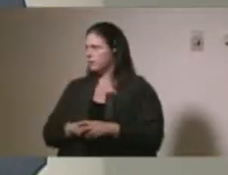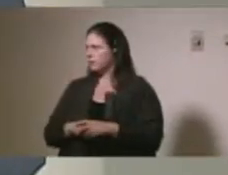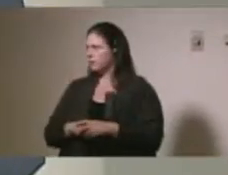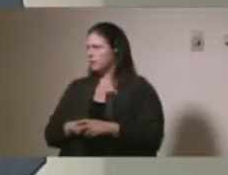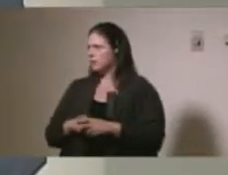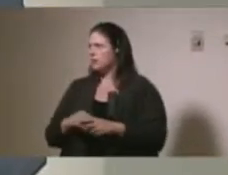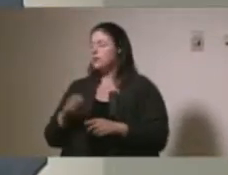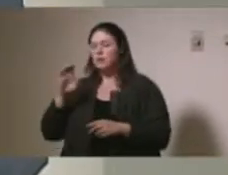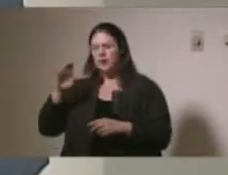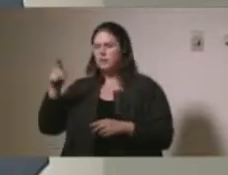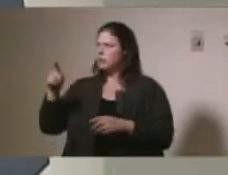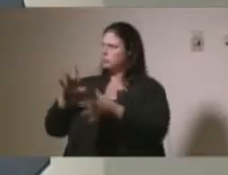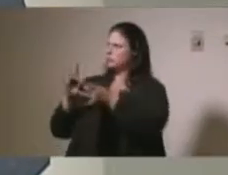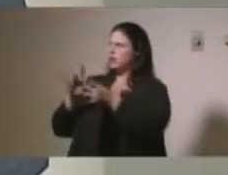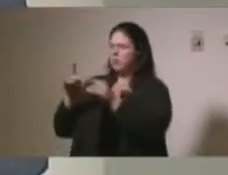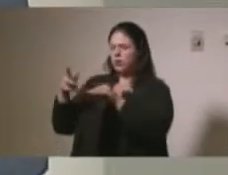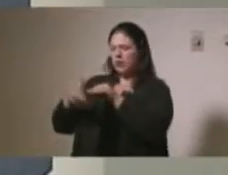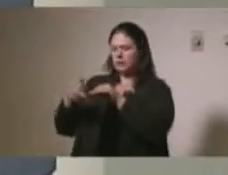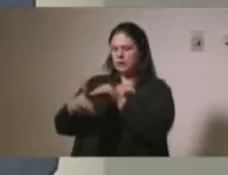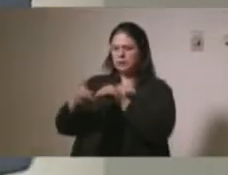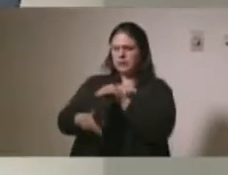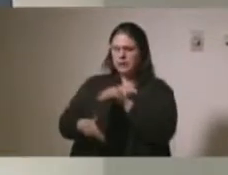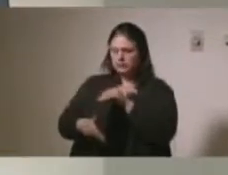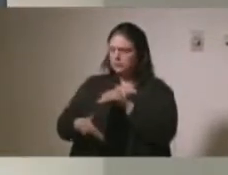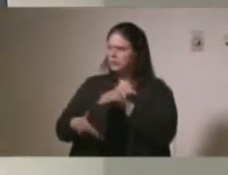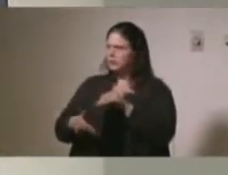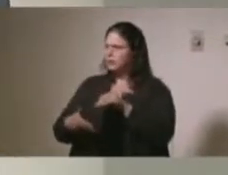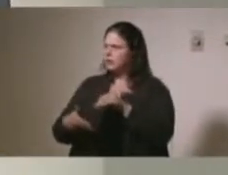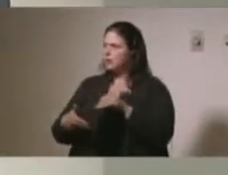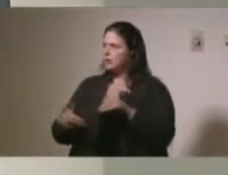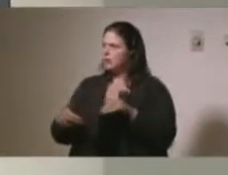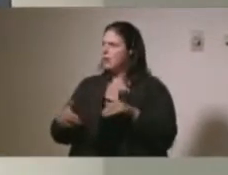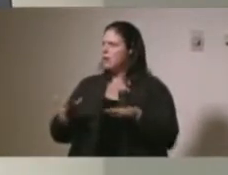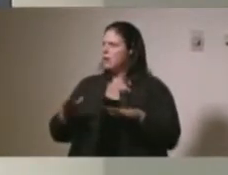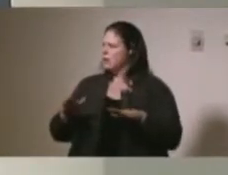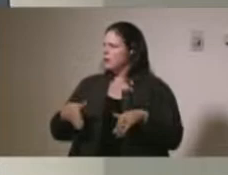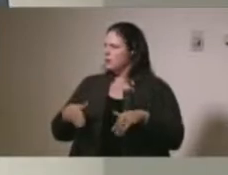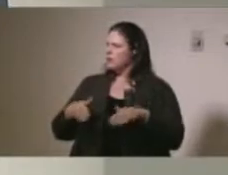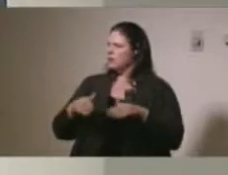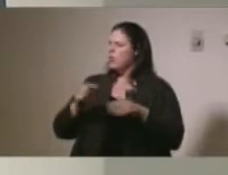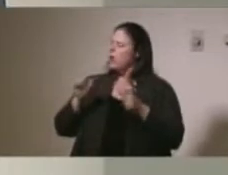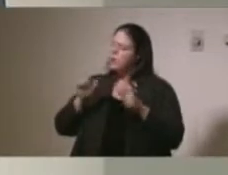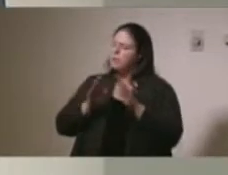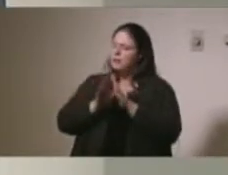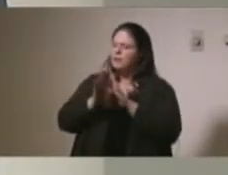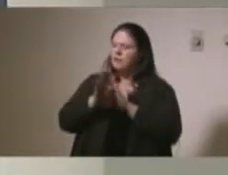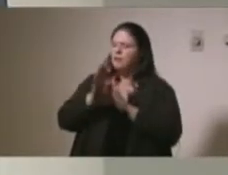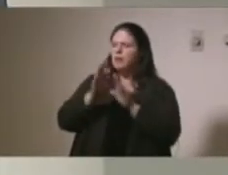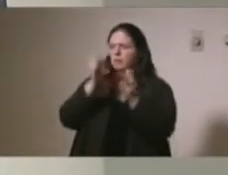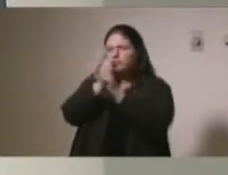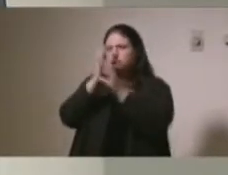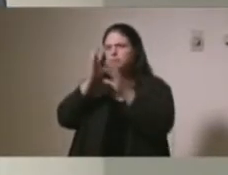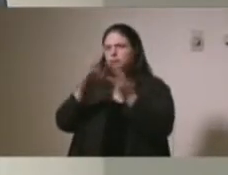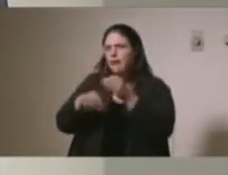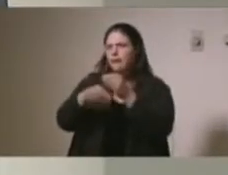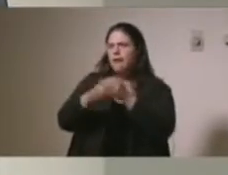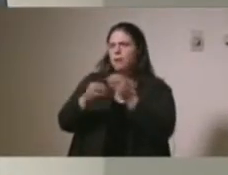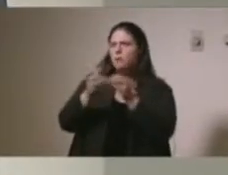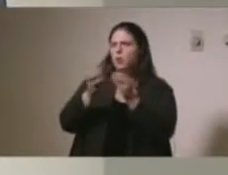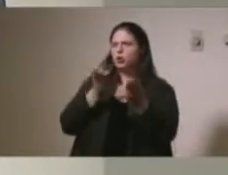and we have developed the possibility of expanding services. In a way, our vision of the